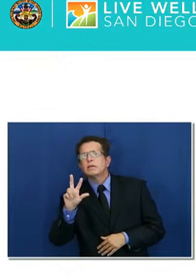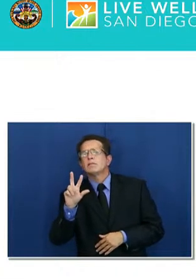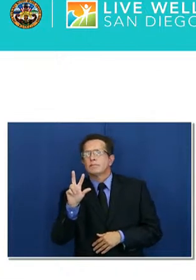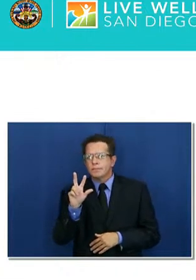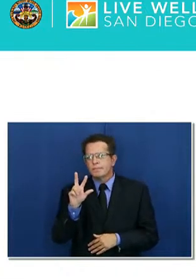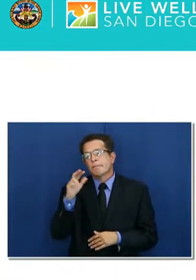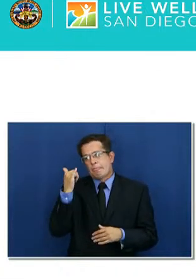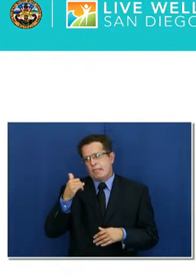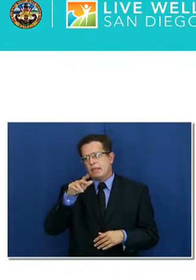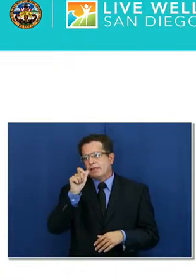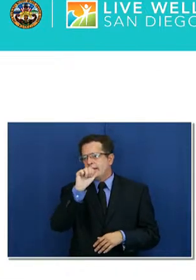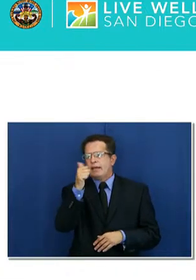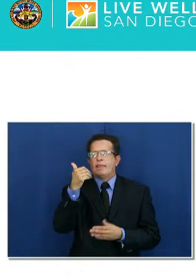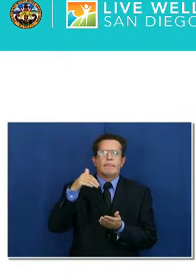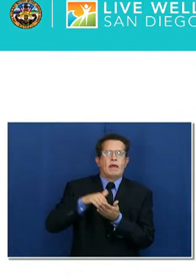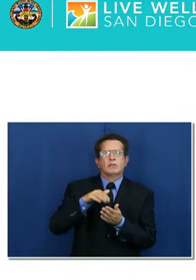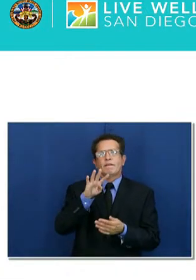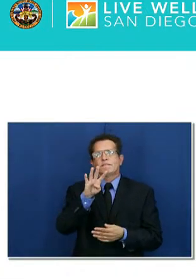higher testing,